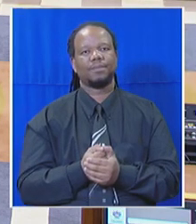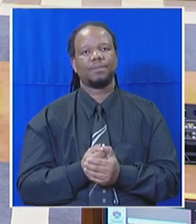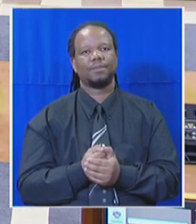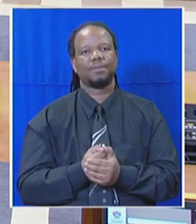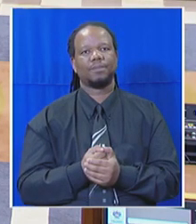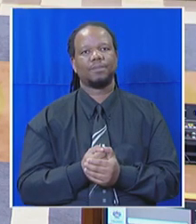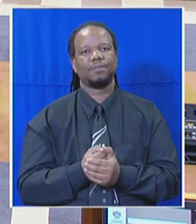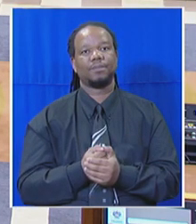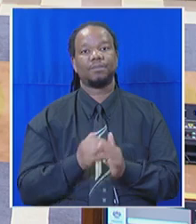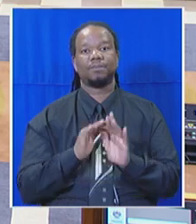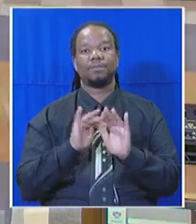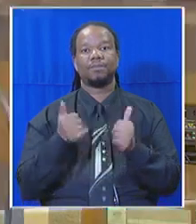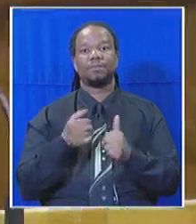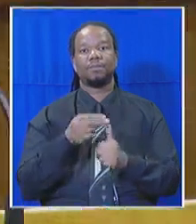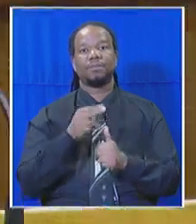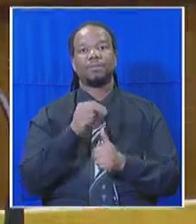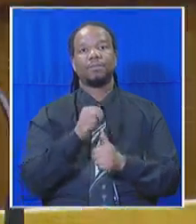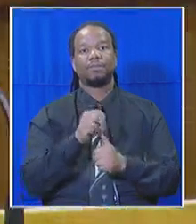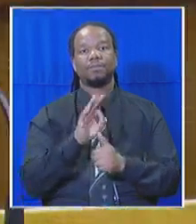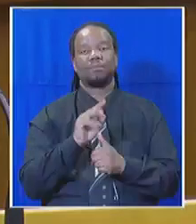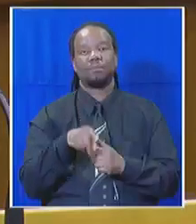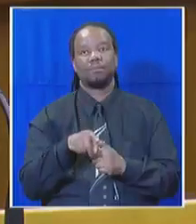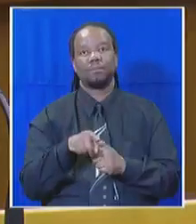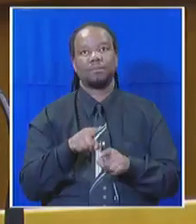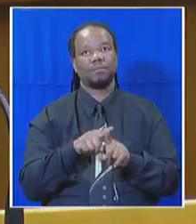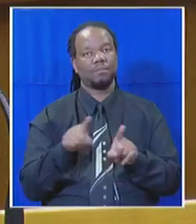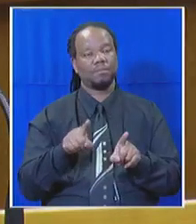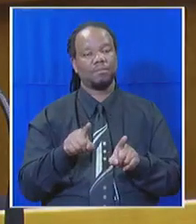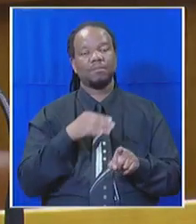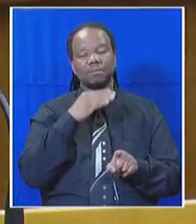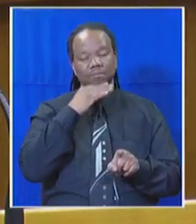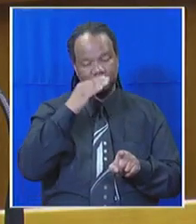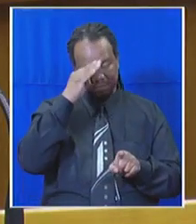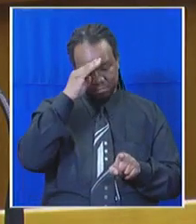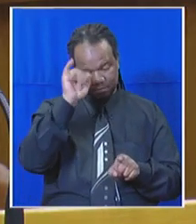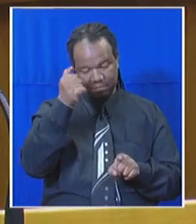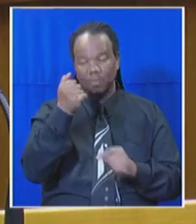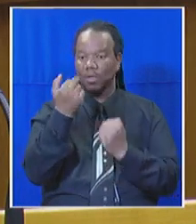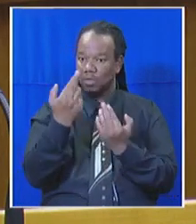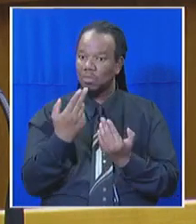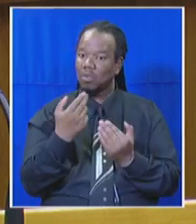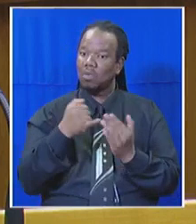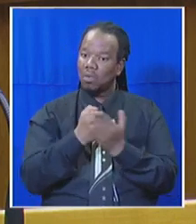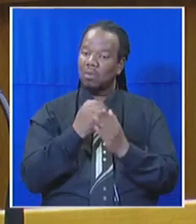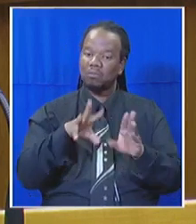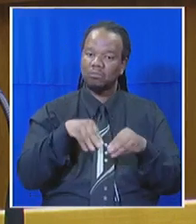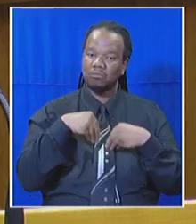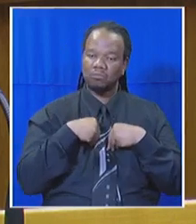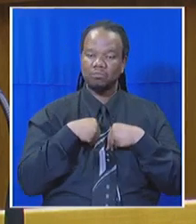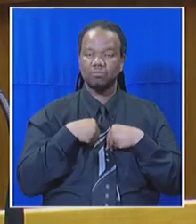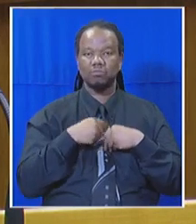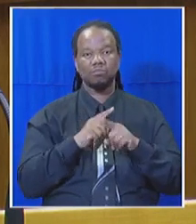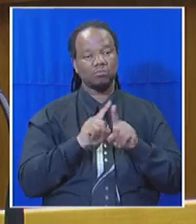The National Freedom Party is in agreement with the recommendations made by the Portfolio Committee on Labor and urges the department to speedily implement